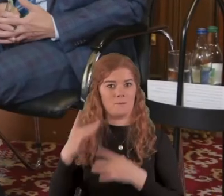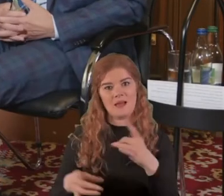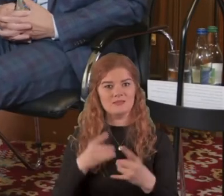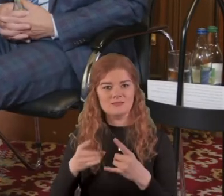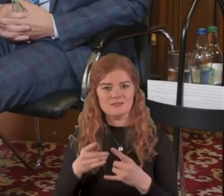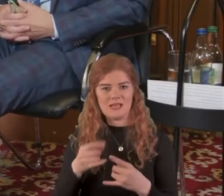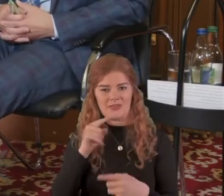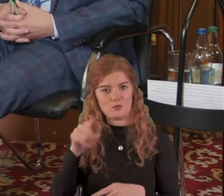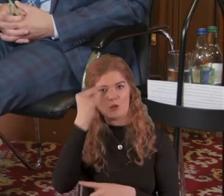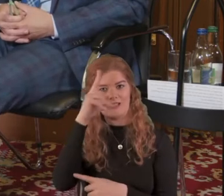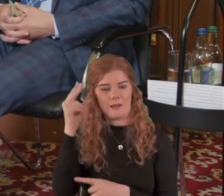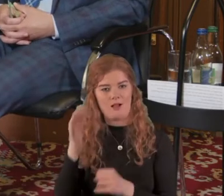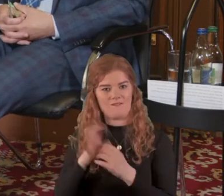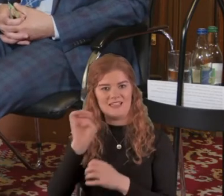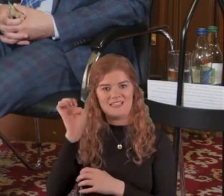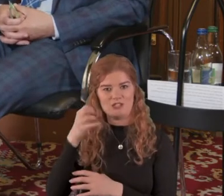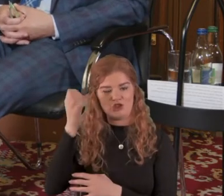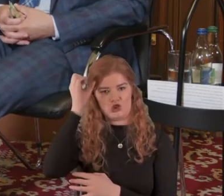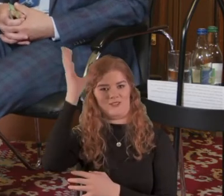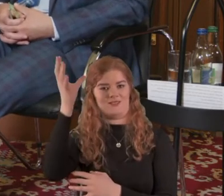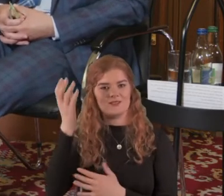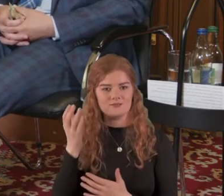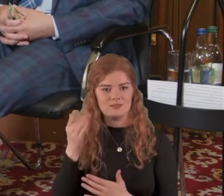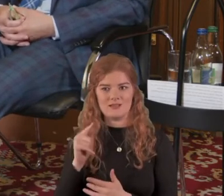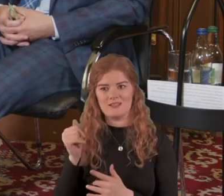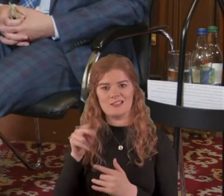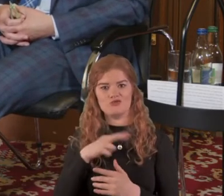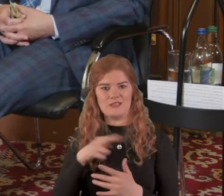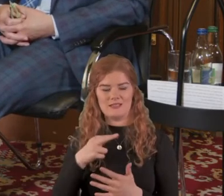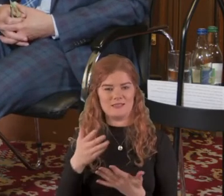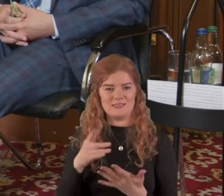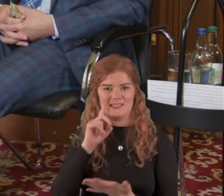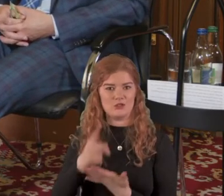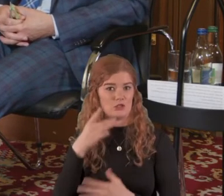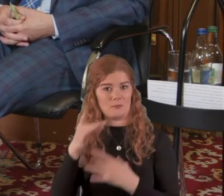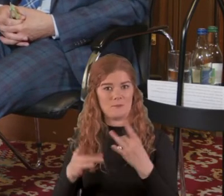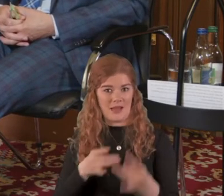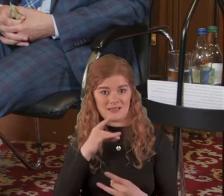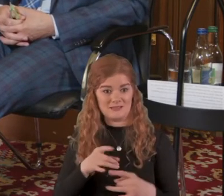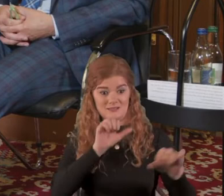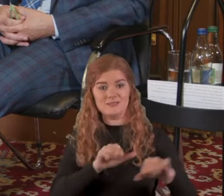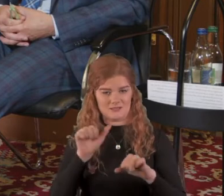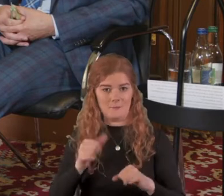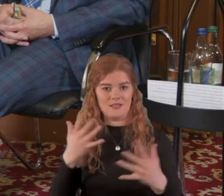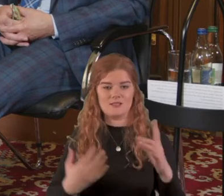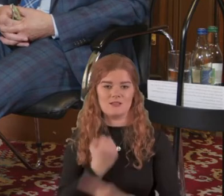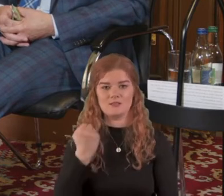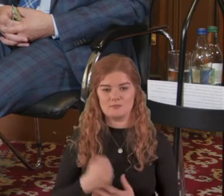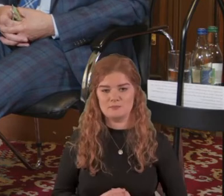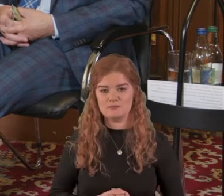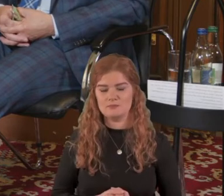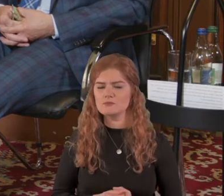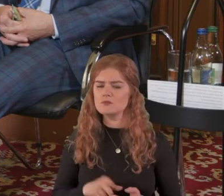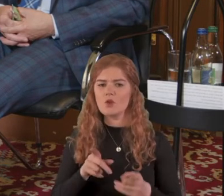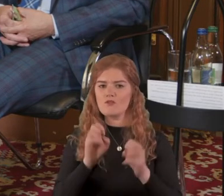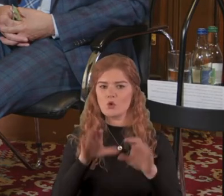example of British genius, that this halfway house is a huge success. Mm-hmm. And of course, you mentioned